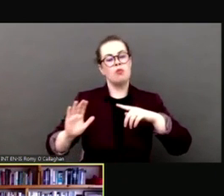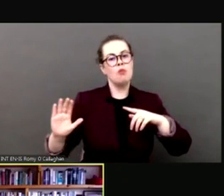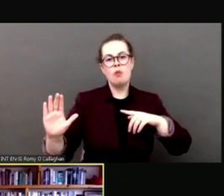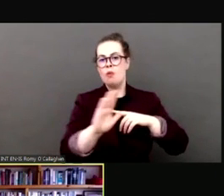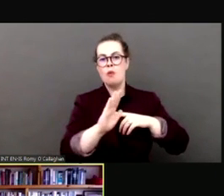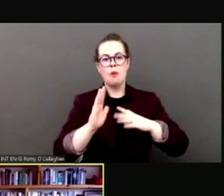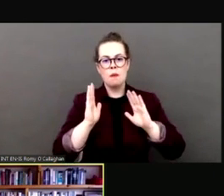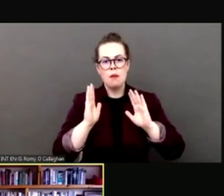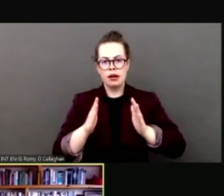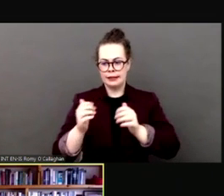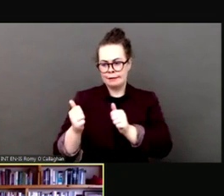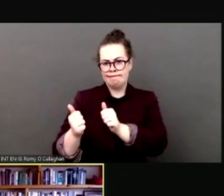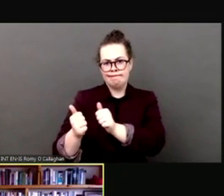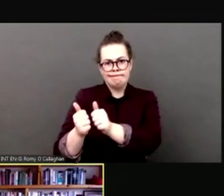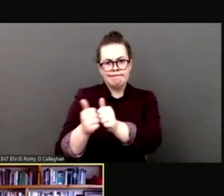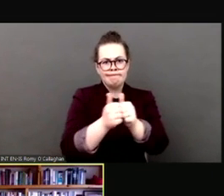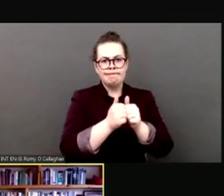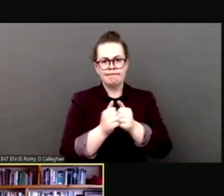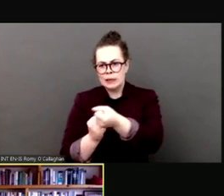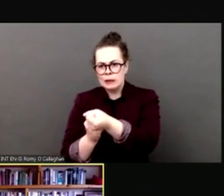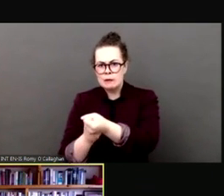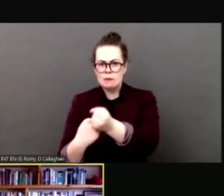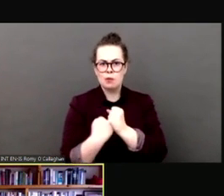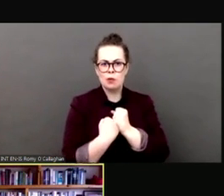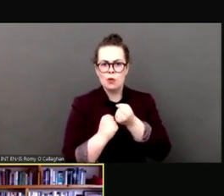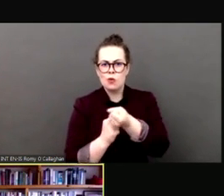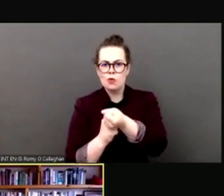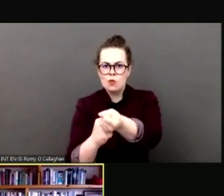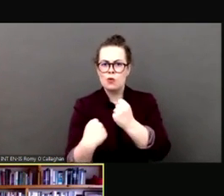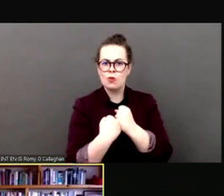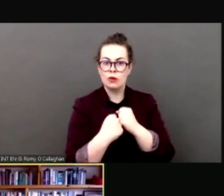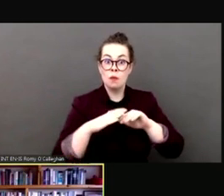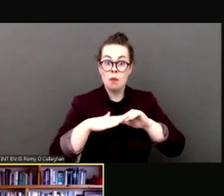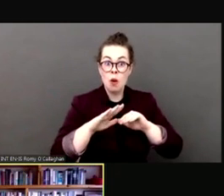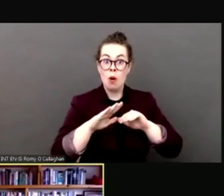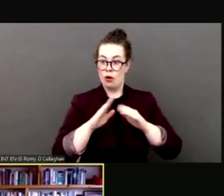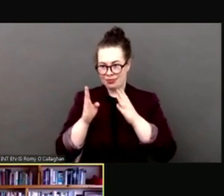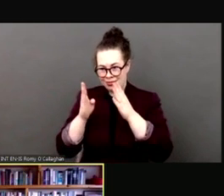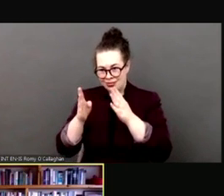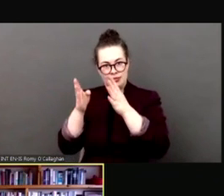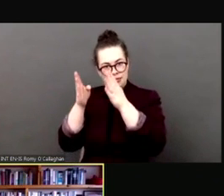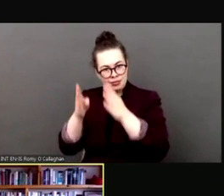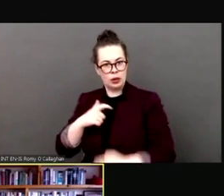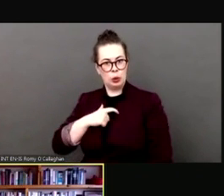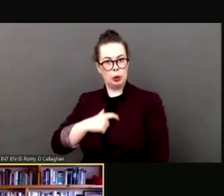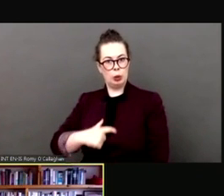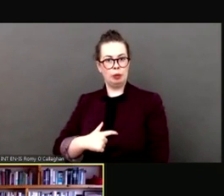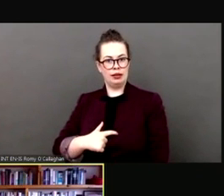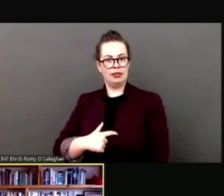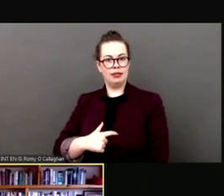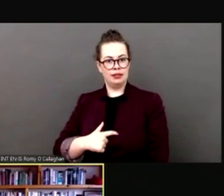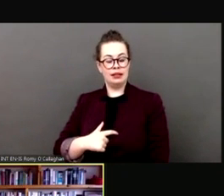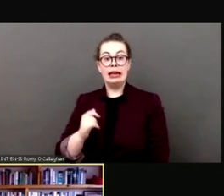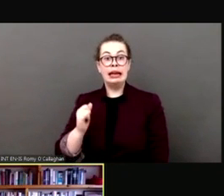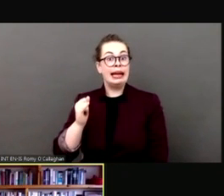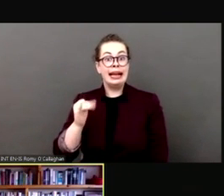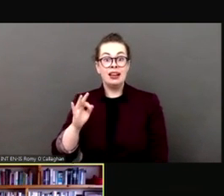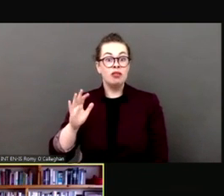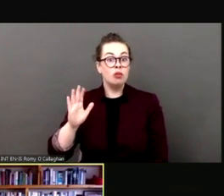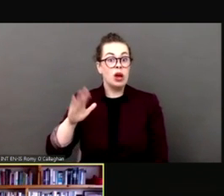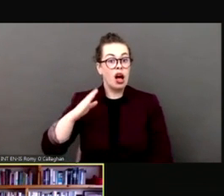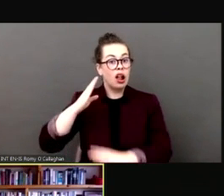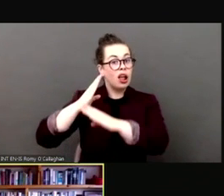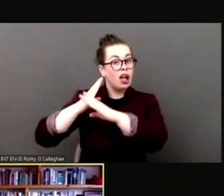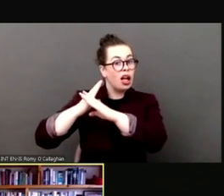pushing forward personhood and visibility because we all benefit by that. And if we don't do that, we all suffer as well.